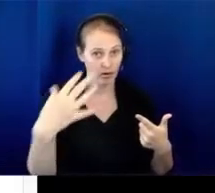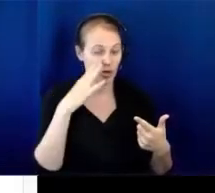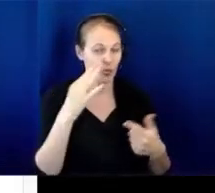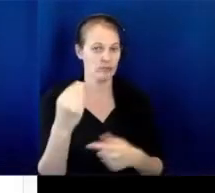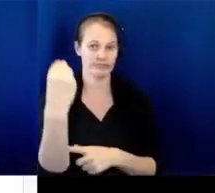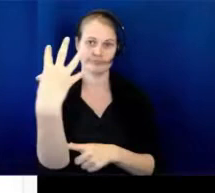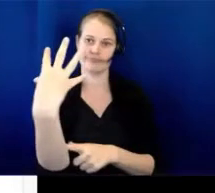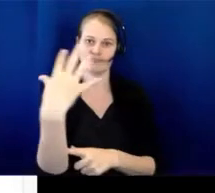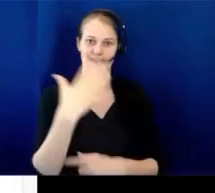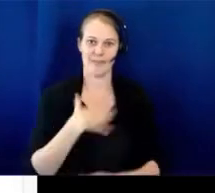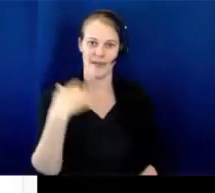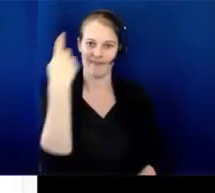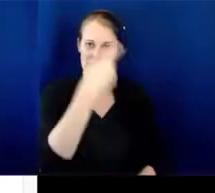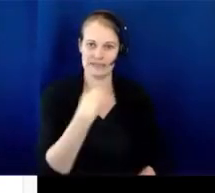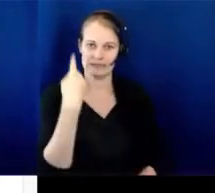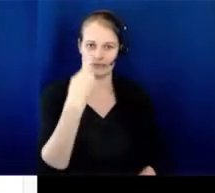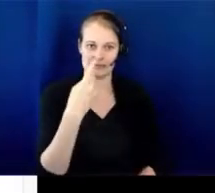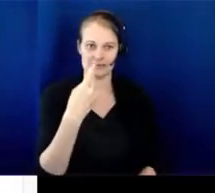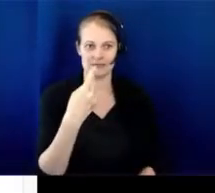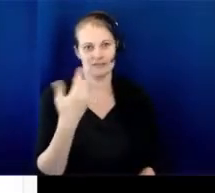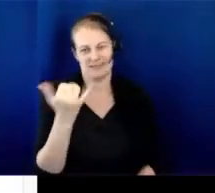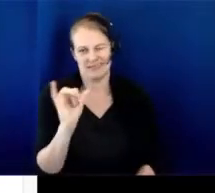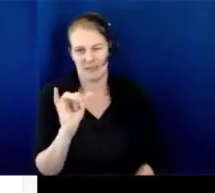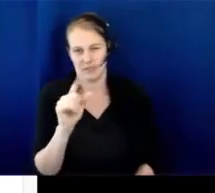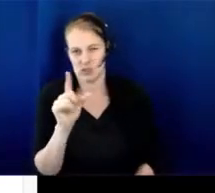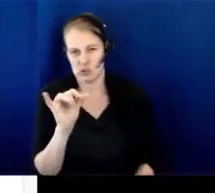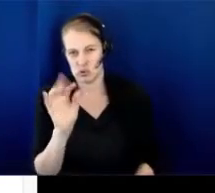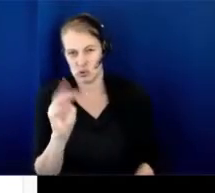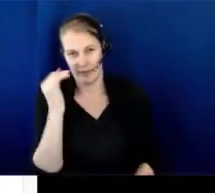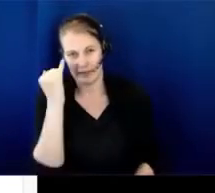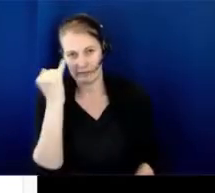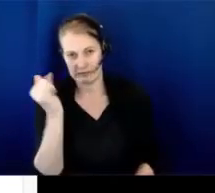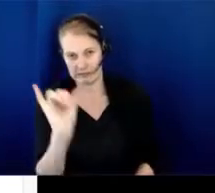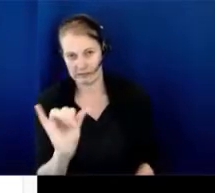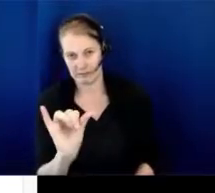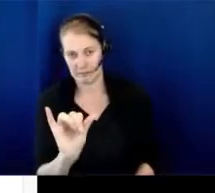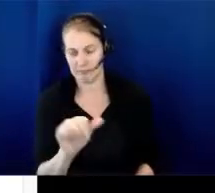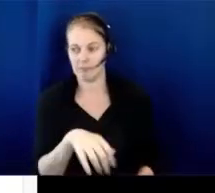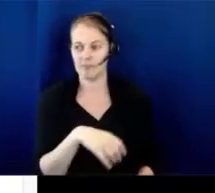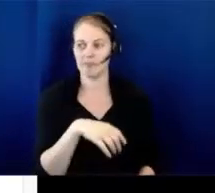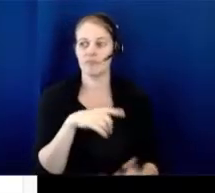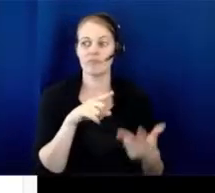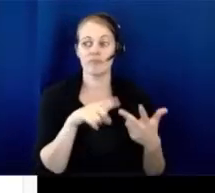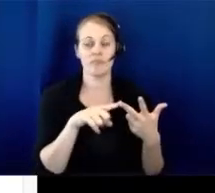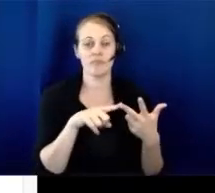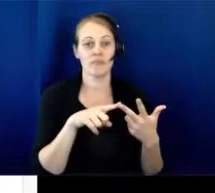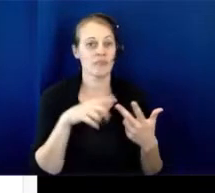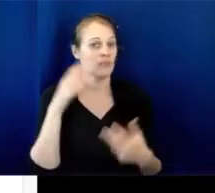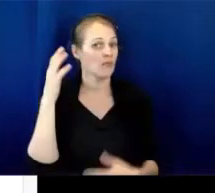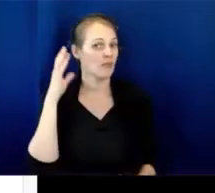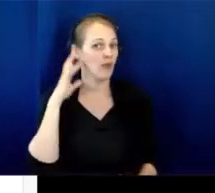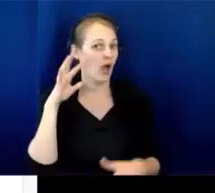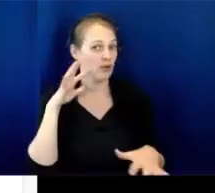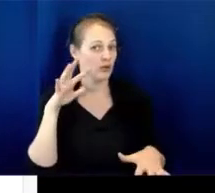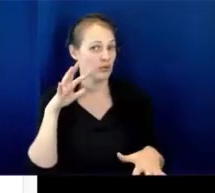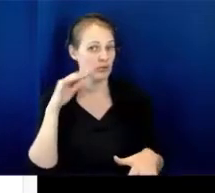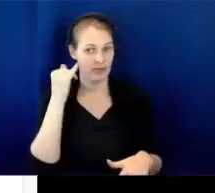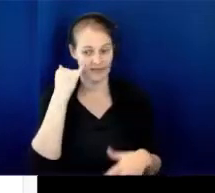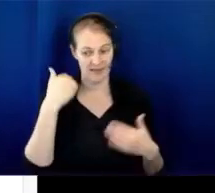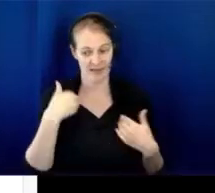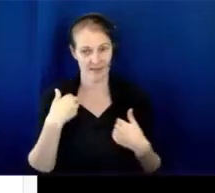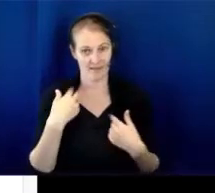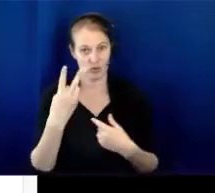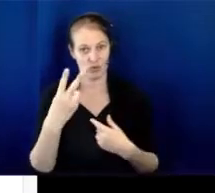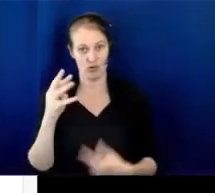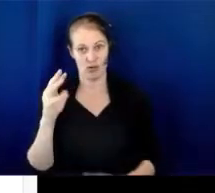with my face on the camera, just as you see in Zoom now. I would also see the audio. So if you have more than one microphone, you're going to want to be